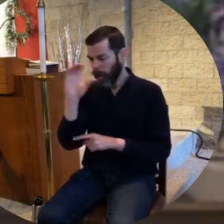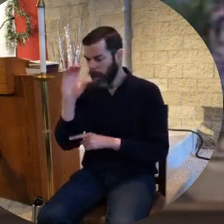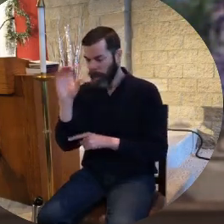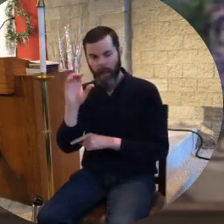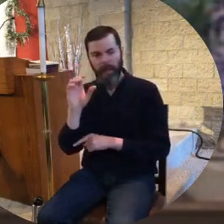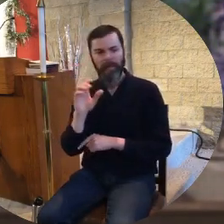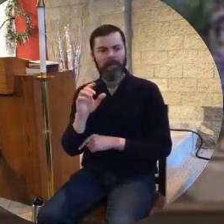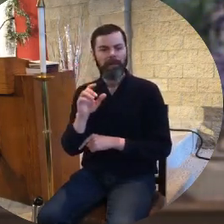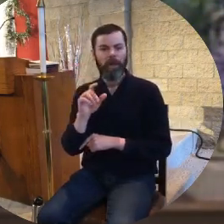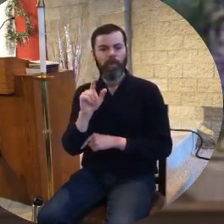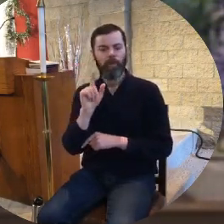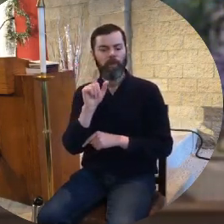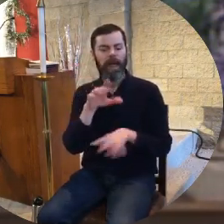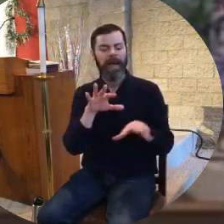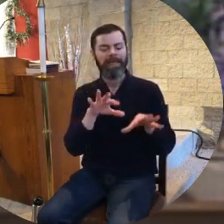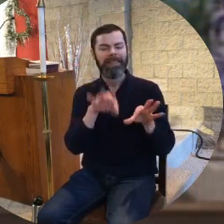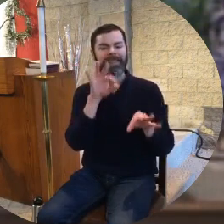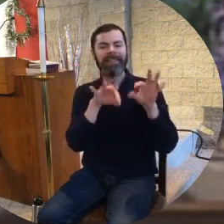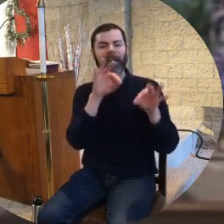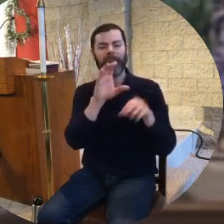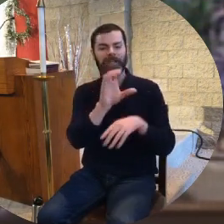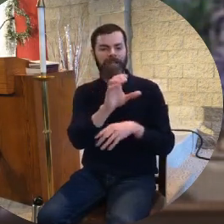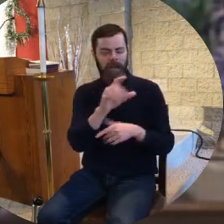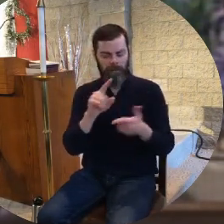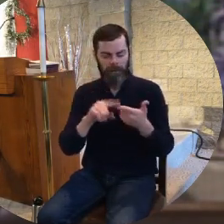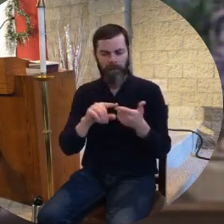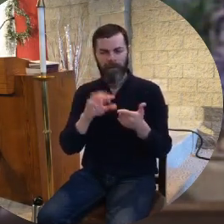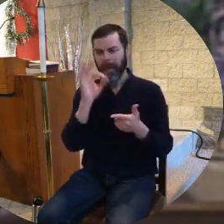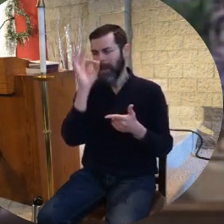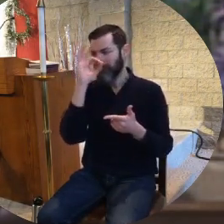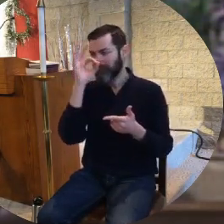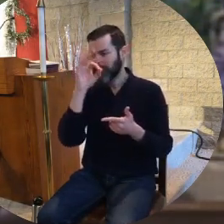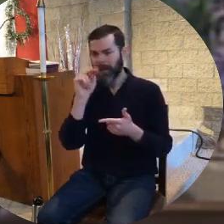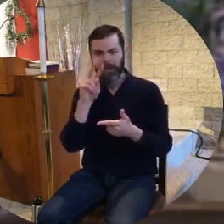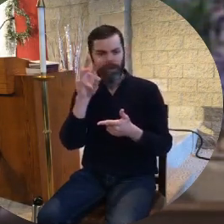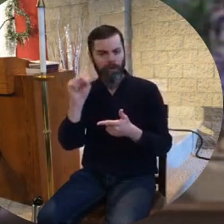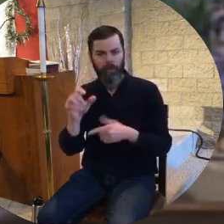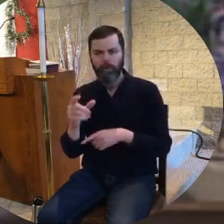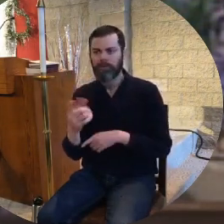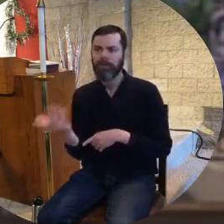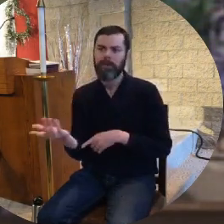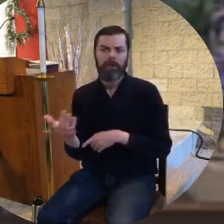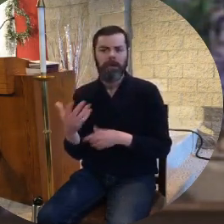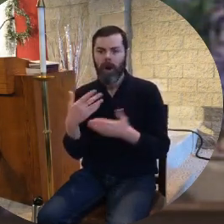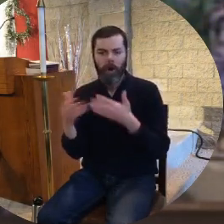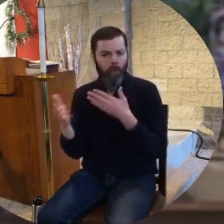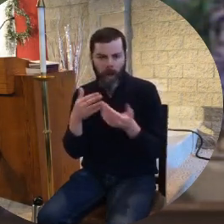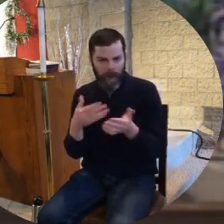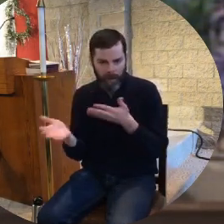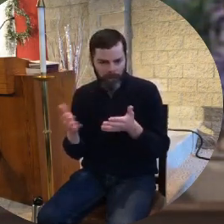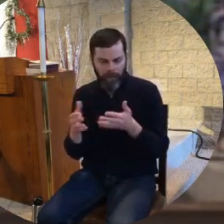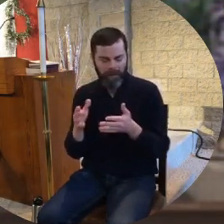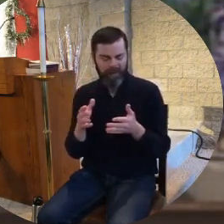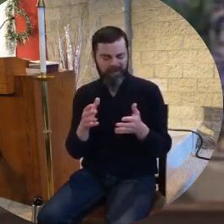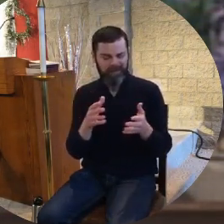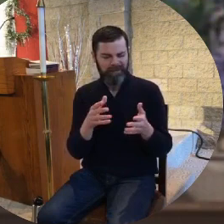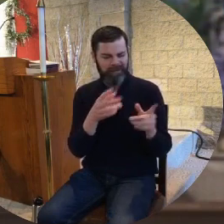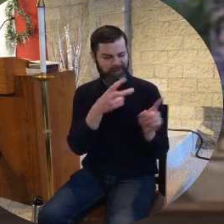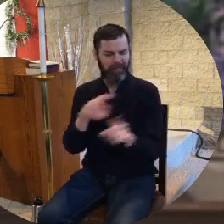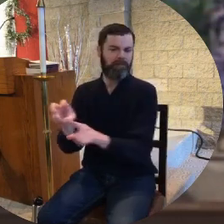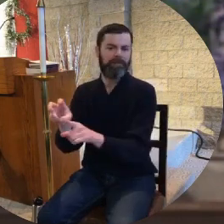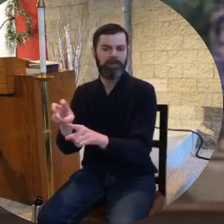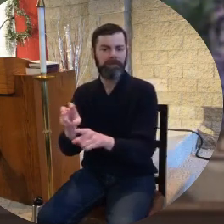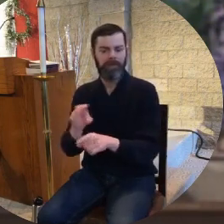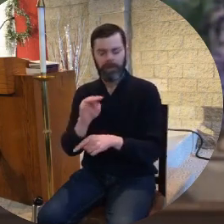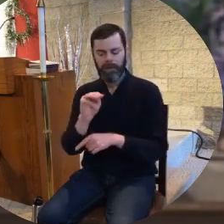the Fox News or CNN or whatever you're using. Go to that Discovery Channel. And she compares that for us to